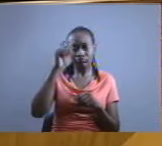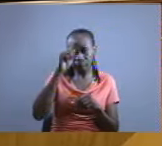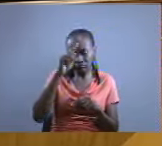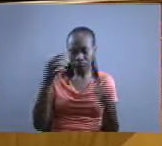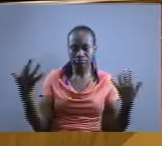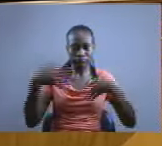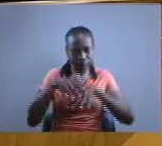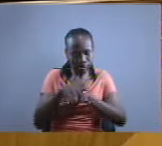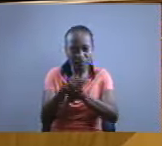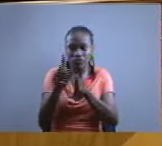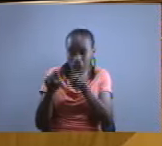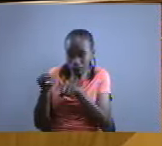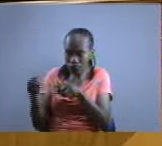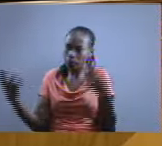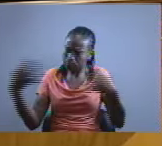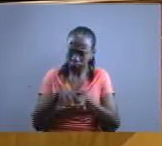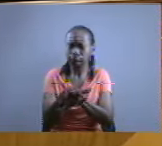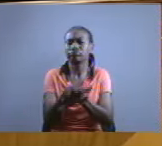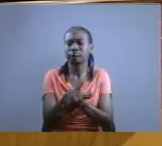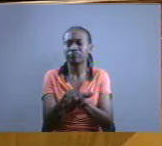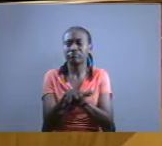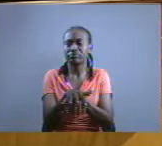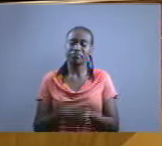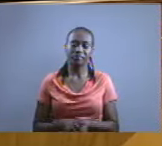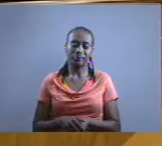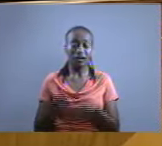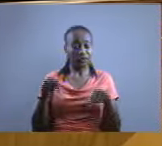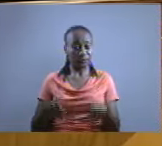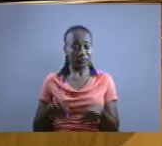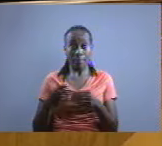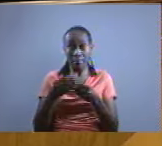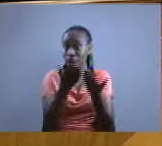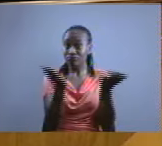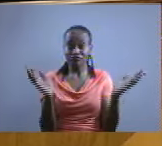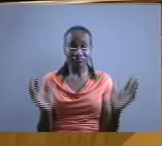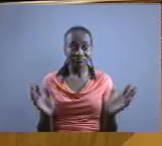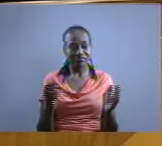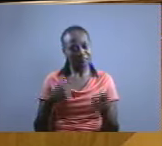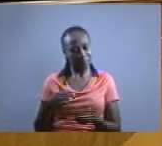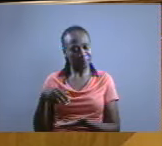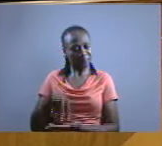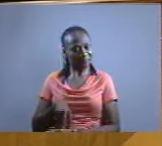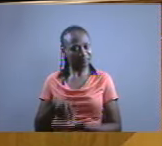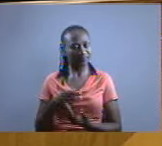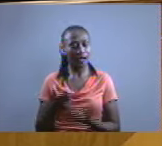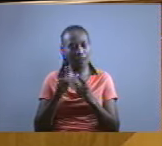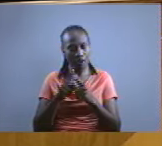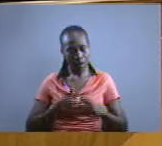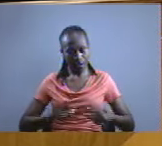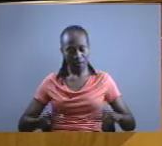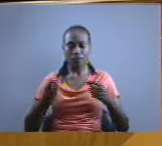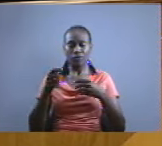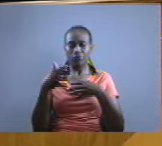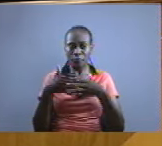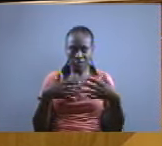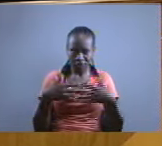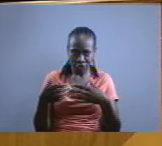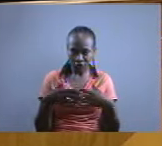their diversity. Today, honorable members, as I table the Language Practitioners Council